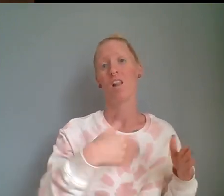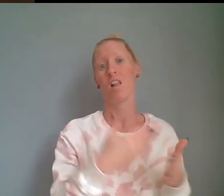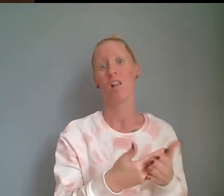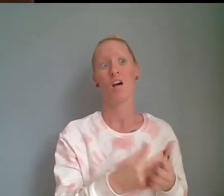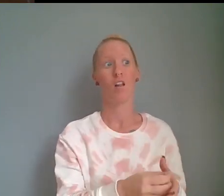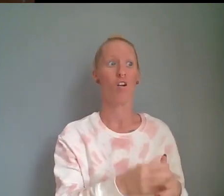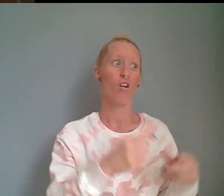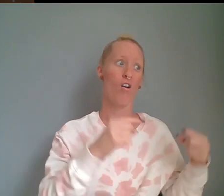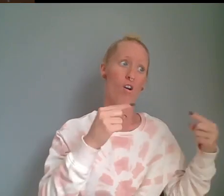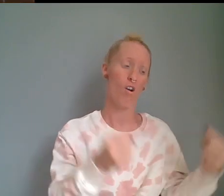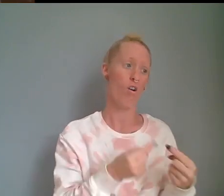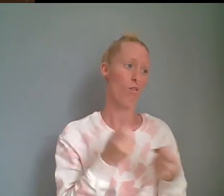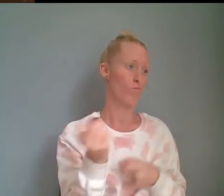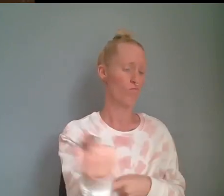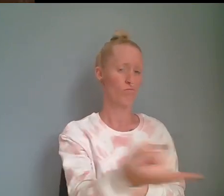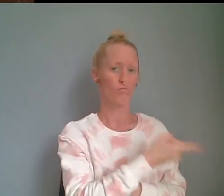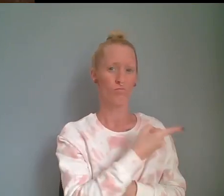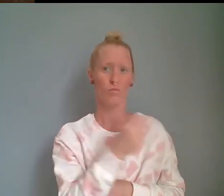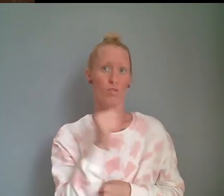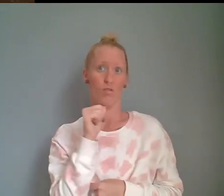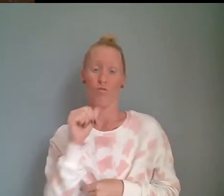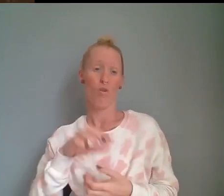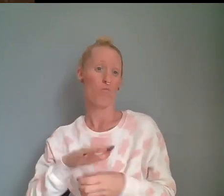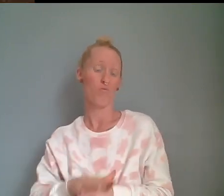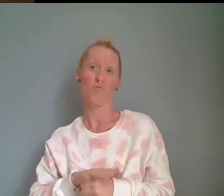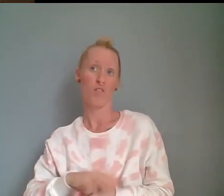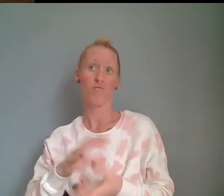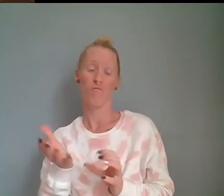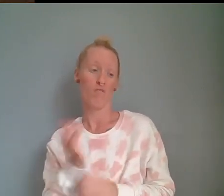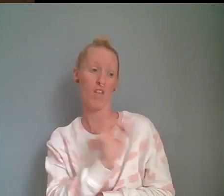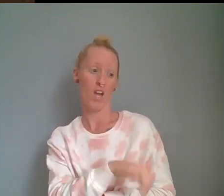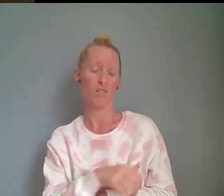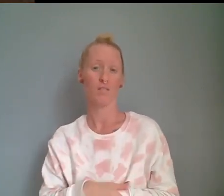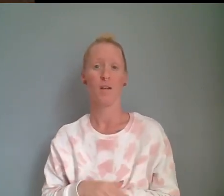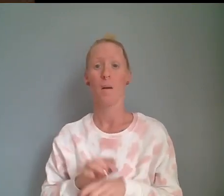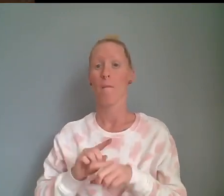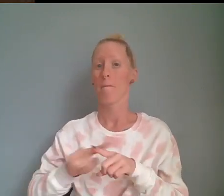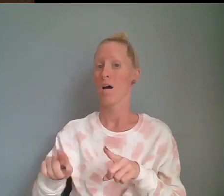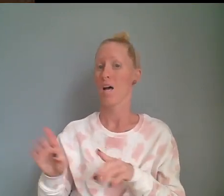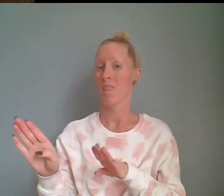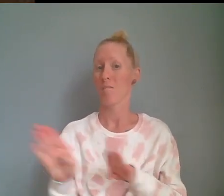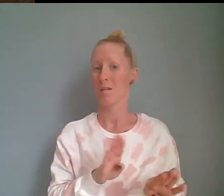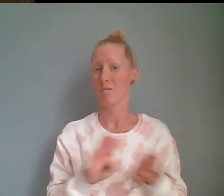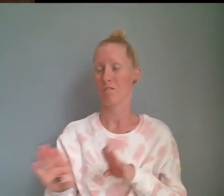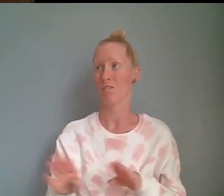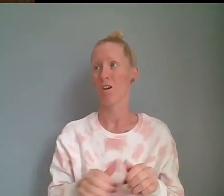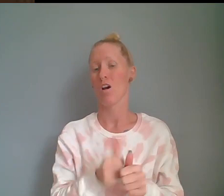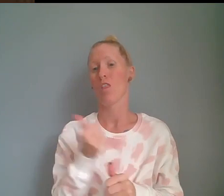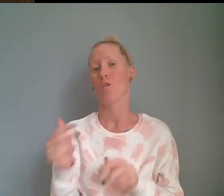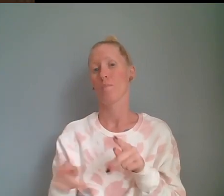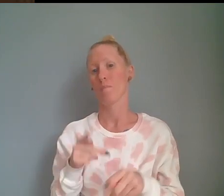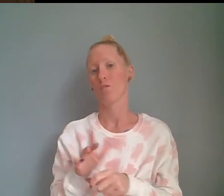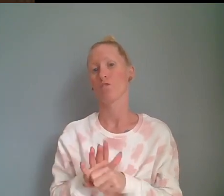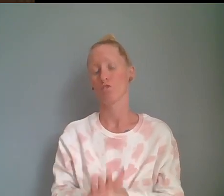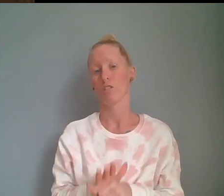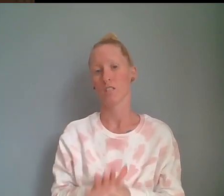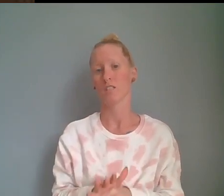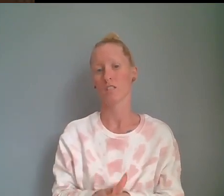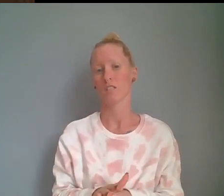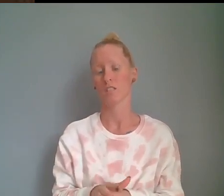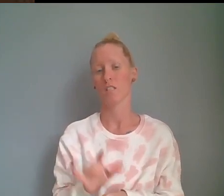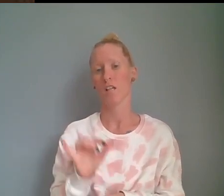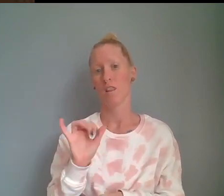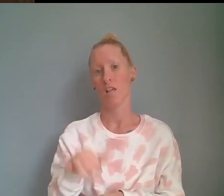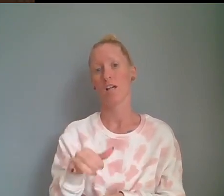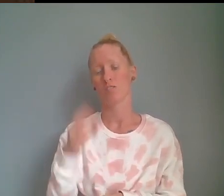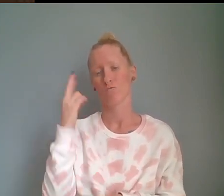has absolutely no distress over this whatsoever, but his behavior causes other people distress, and that's one of the reasons why that's